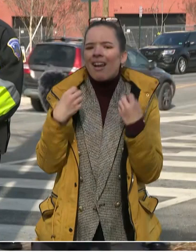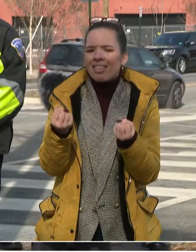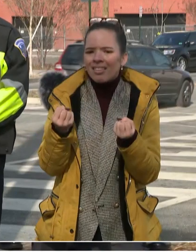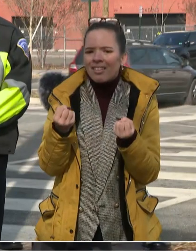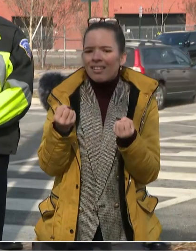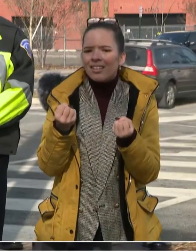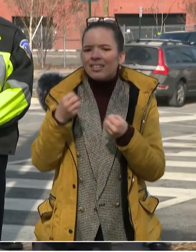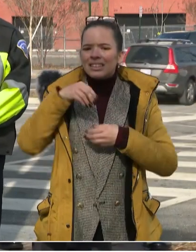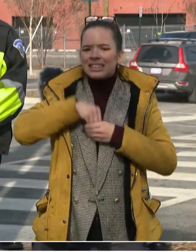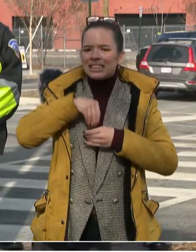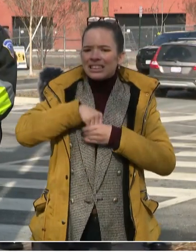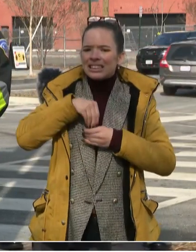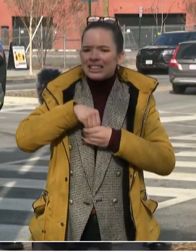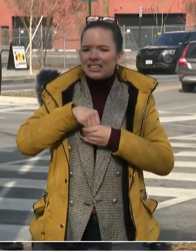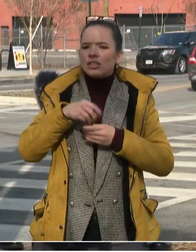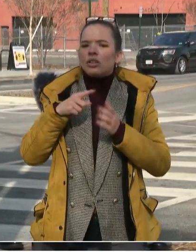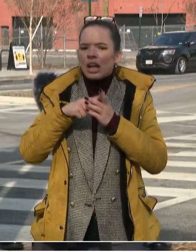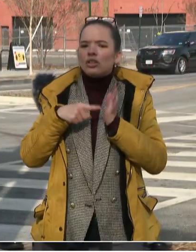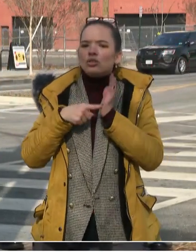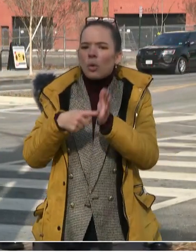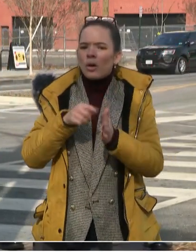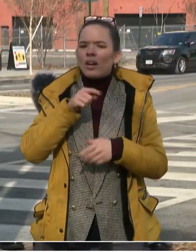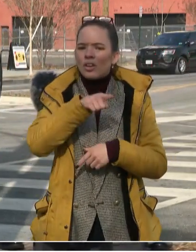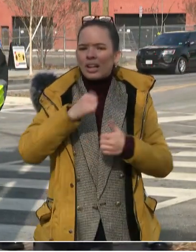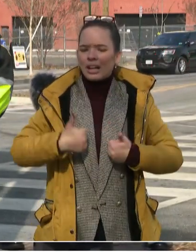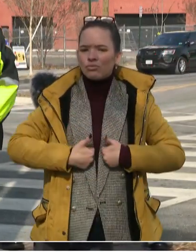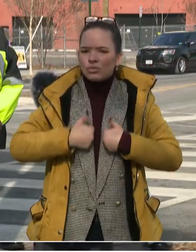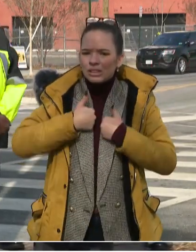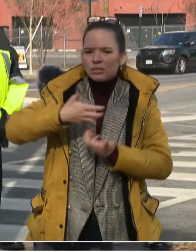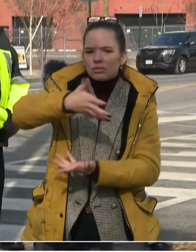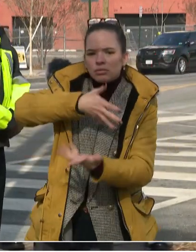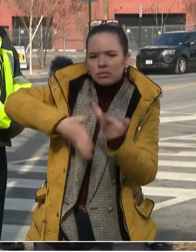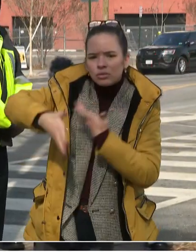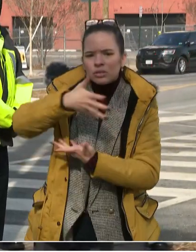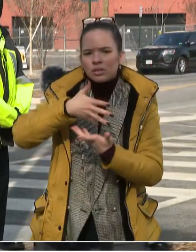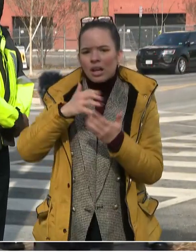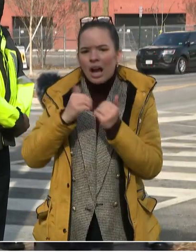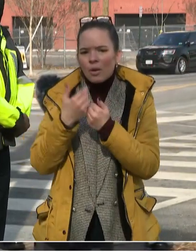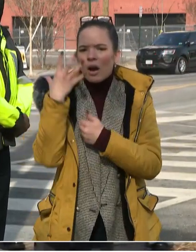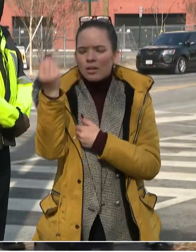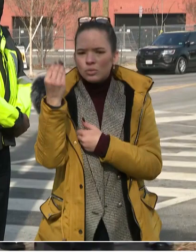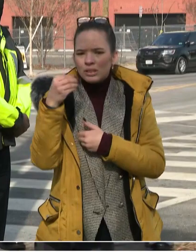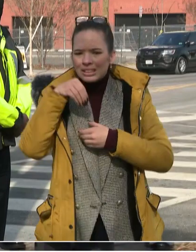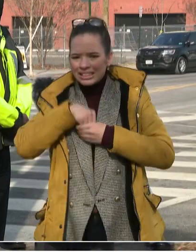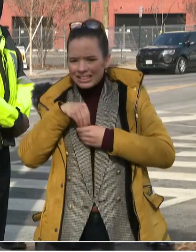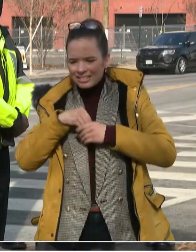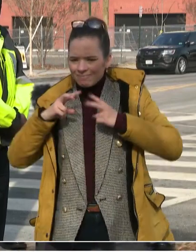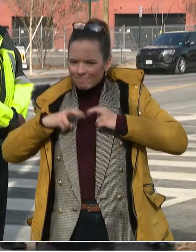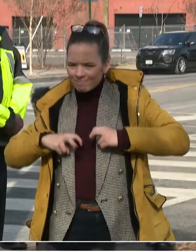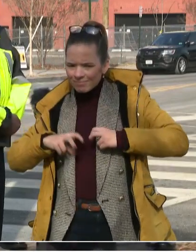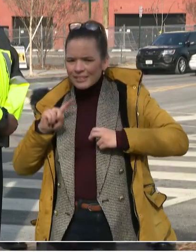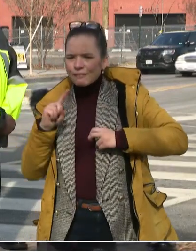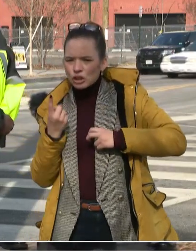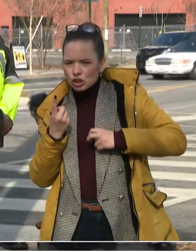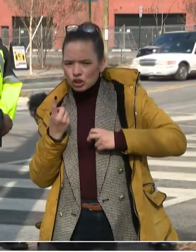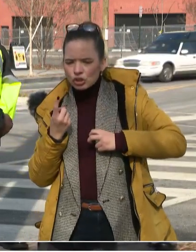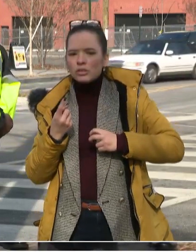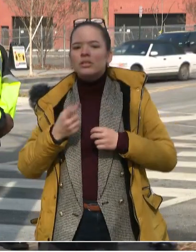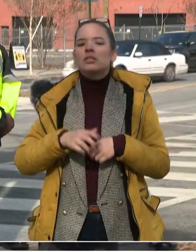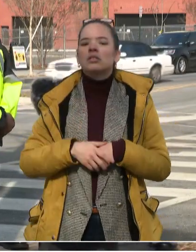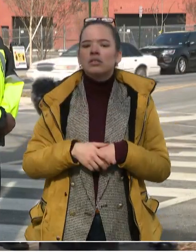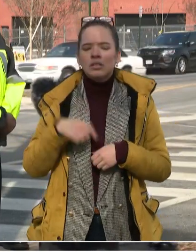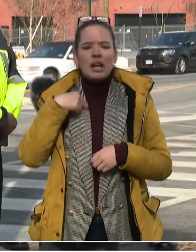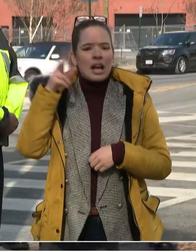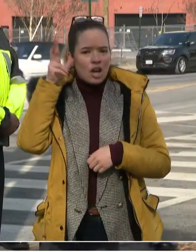show that they can live properly among us on the outside. And I heard the mayor talk about it's not finger